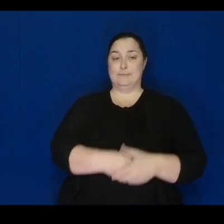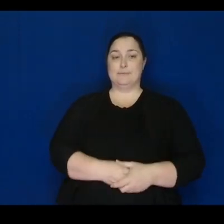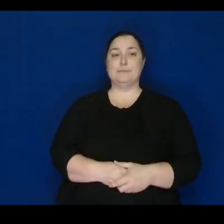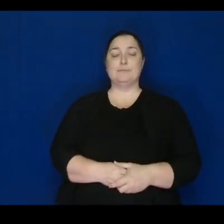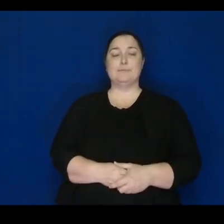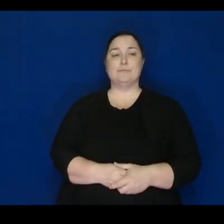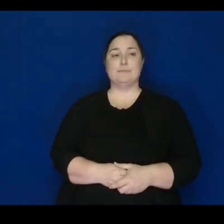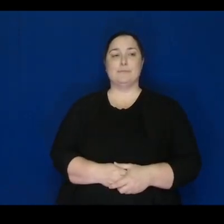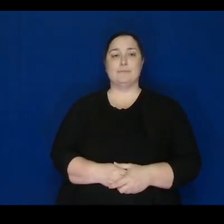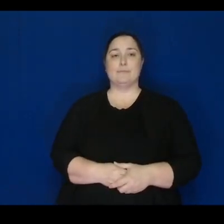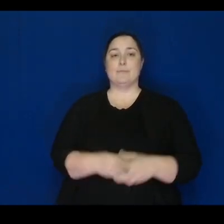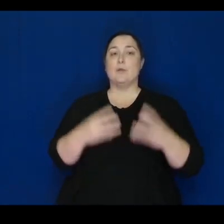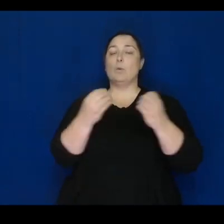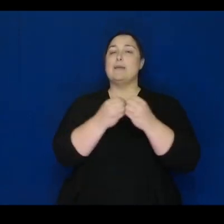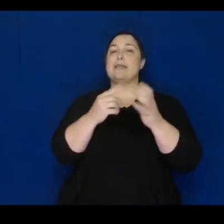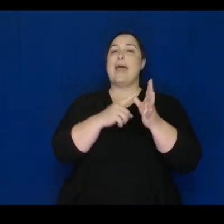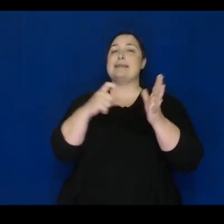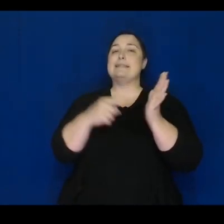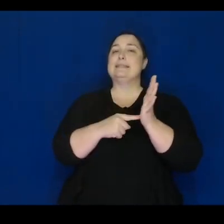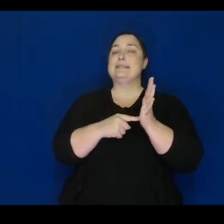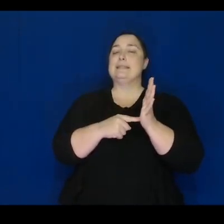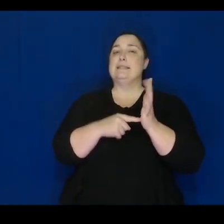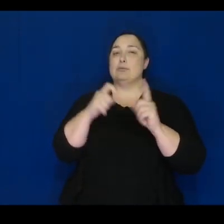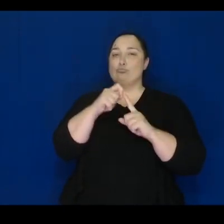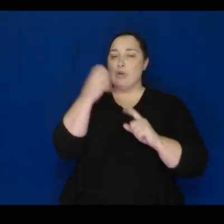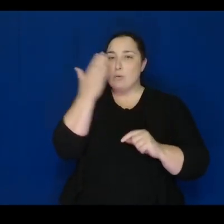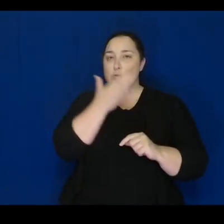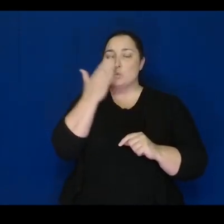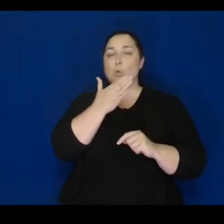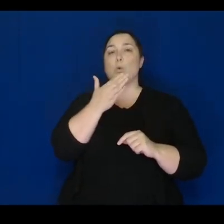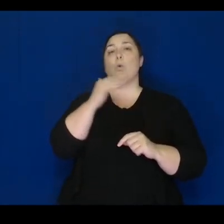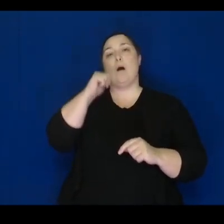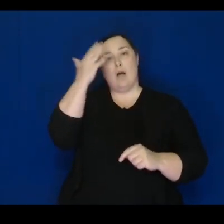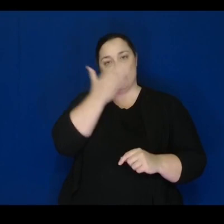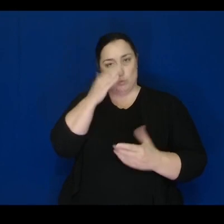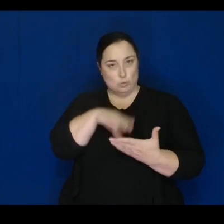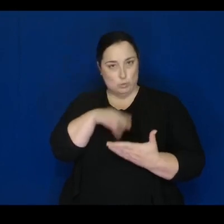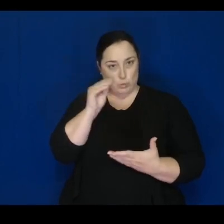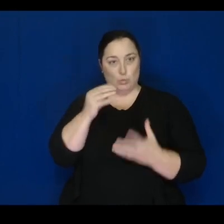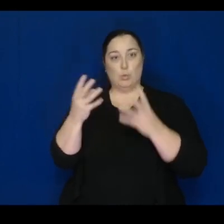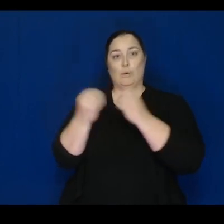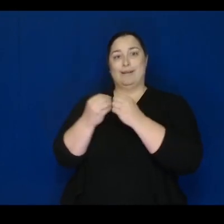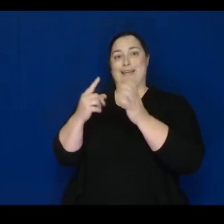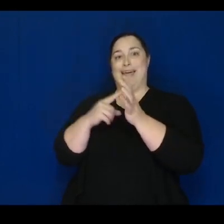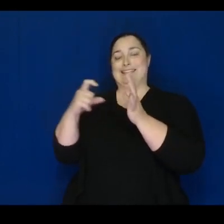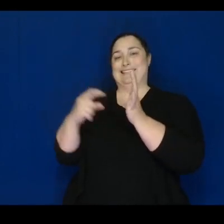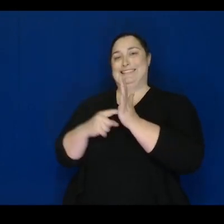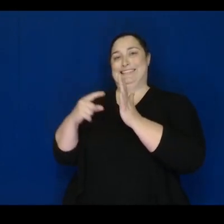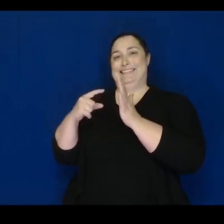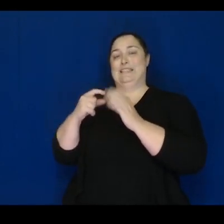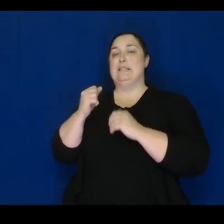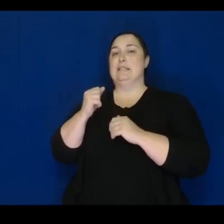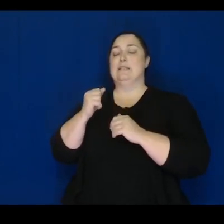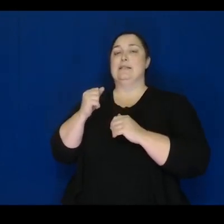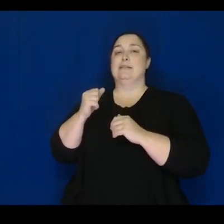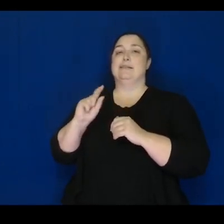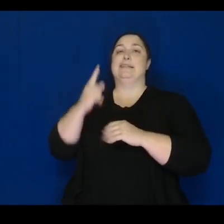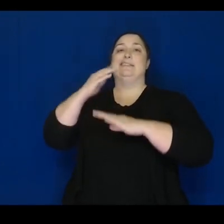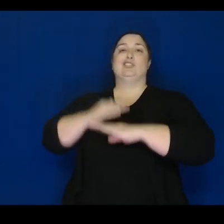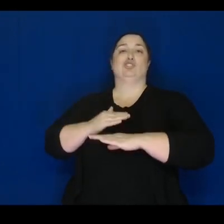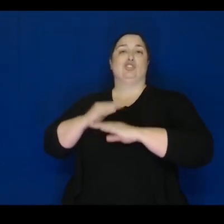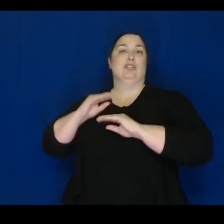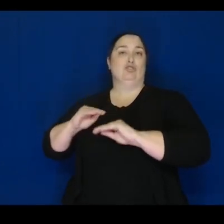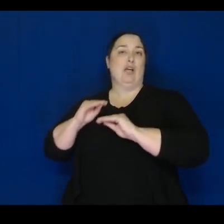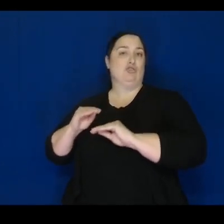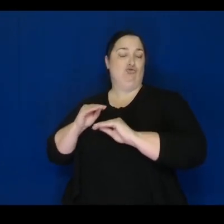did this with ACT primary and secondary students, and we partnered with ACT Indigenous Education, who have